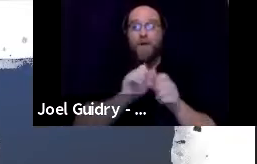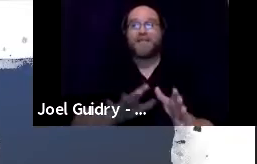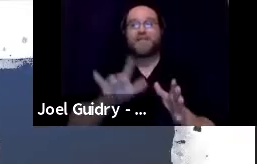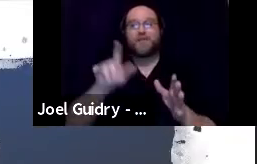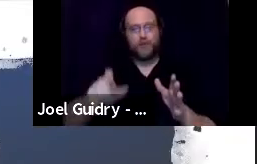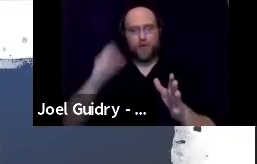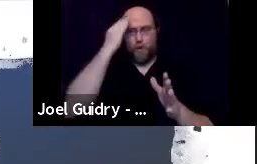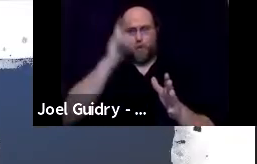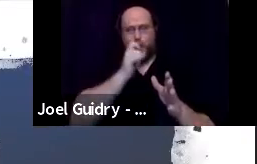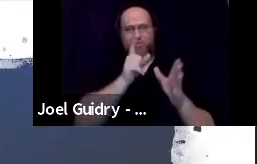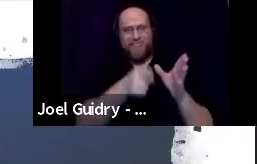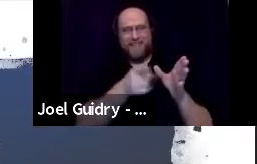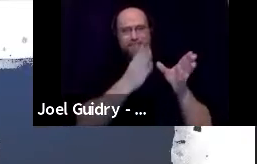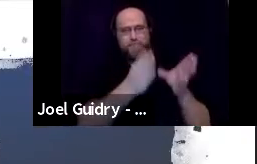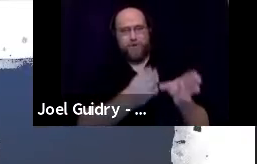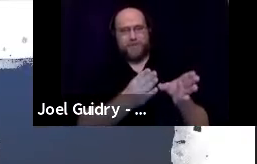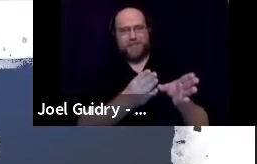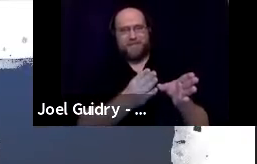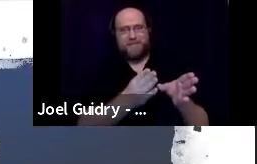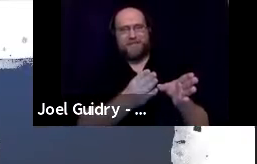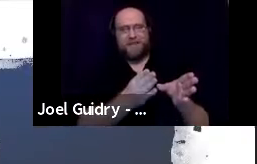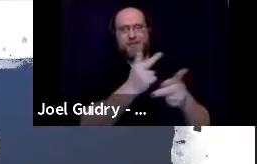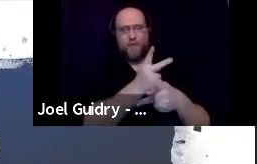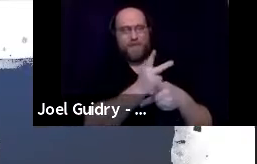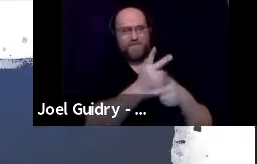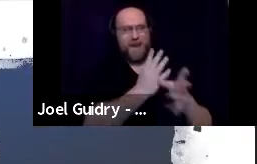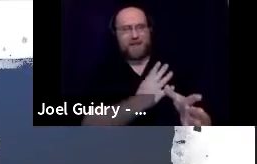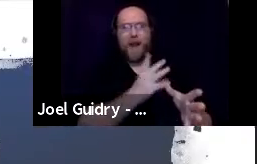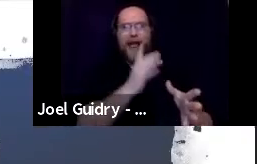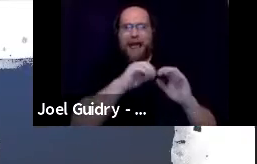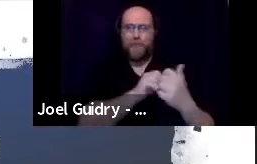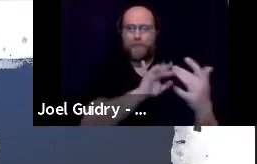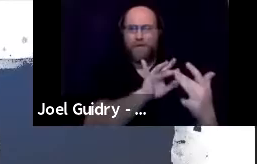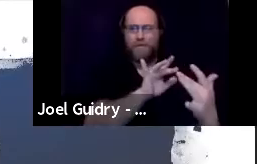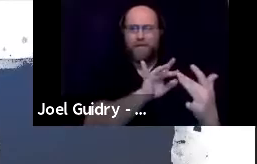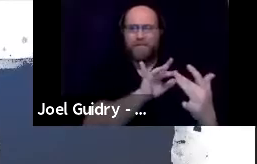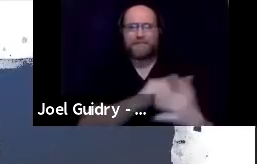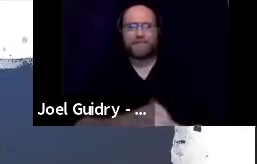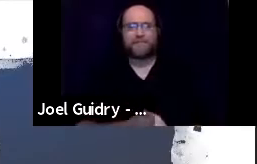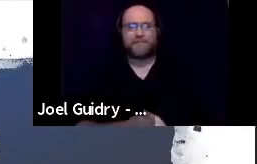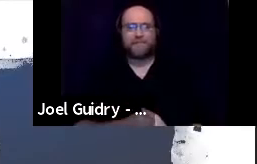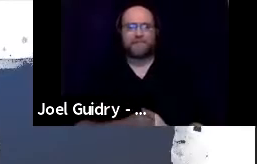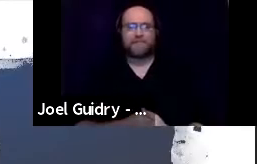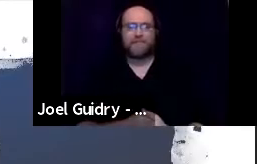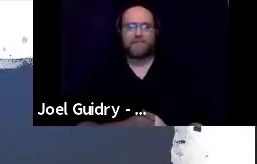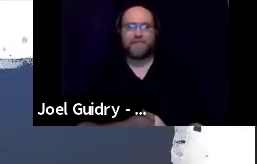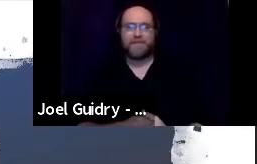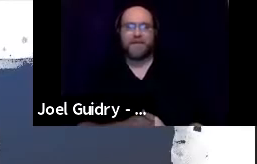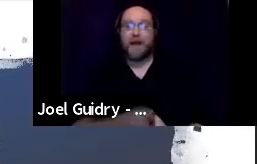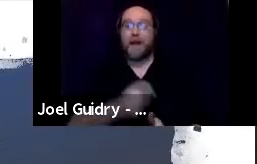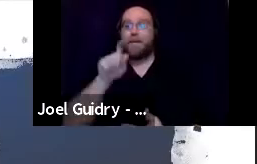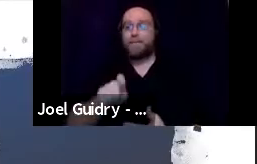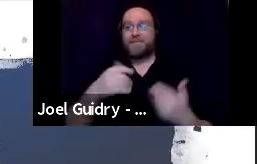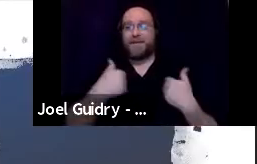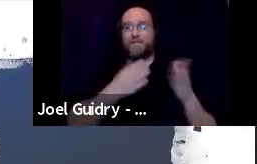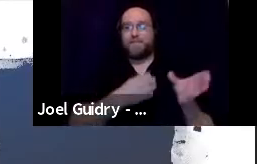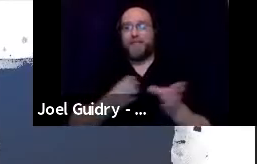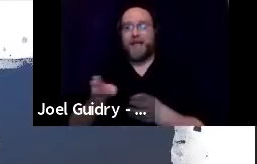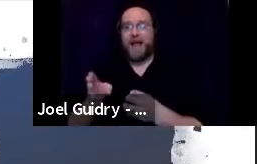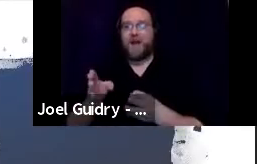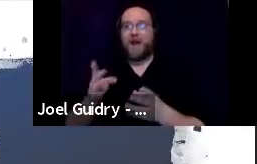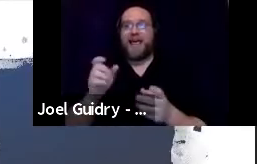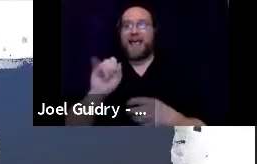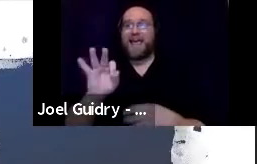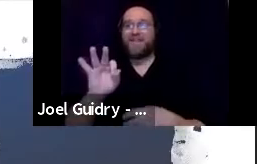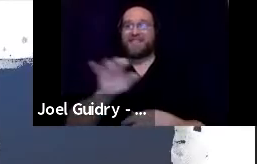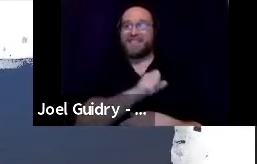The school district must have specific action plans for when a staff or students have to be isolated due to illness while they're